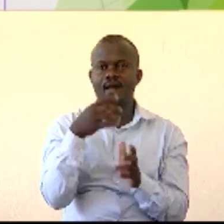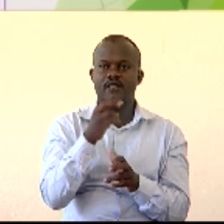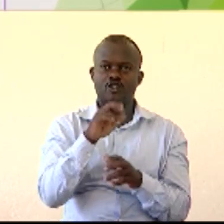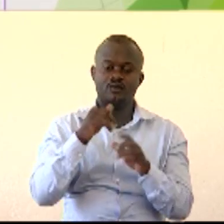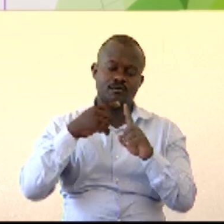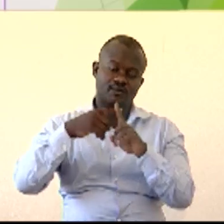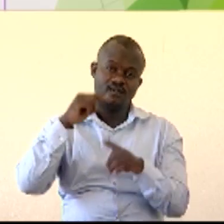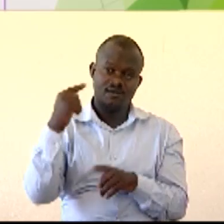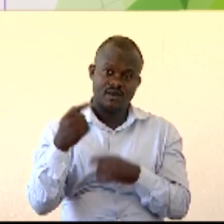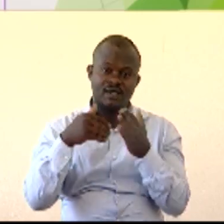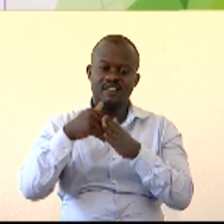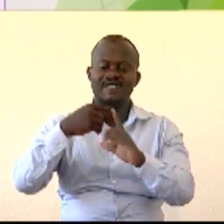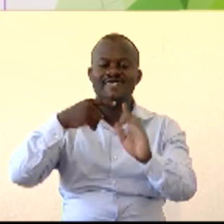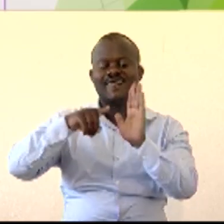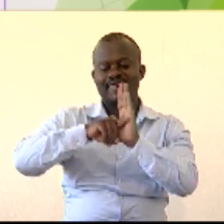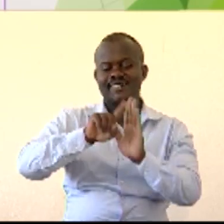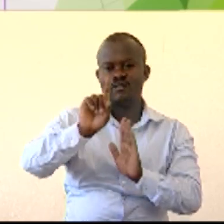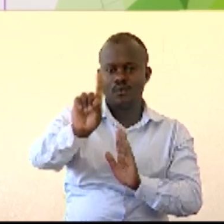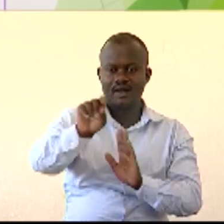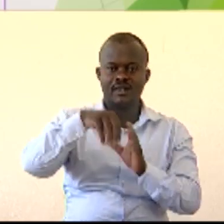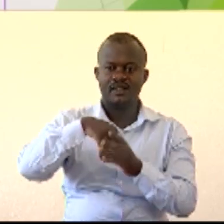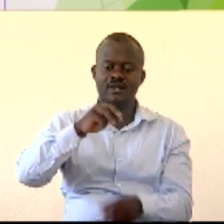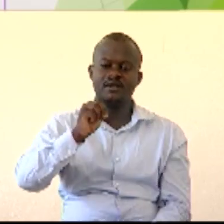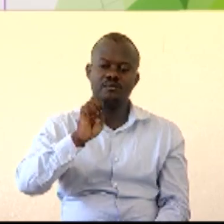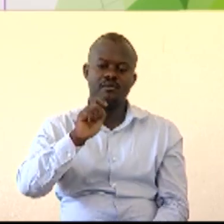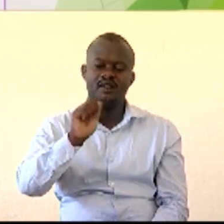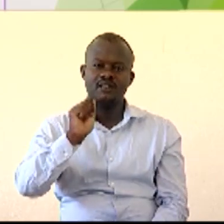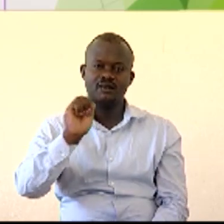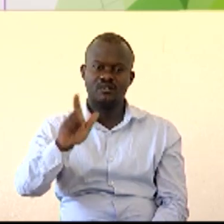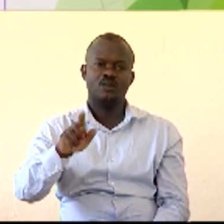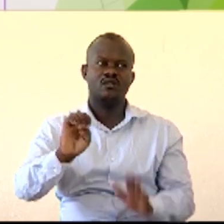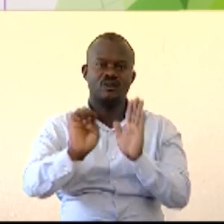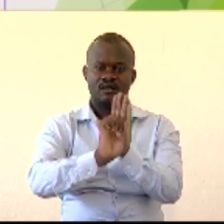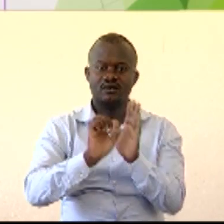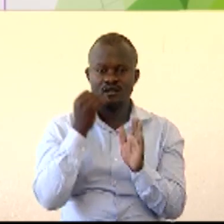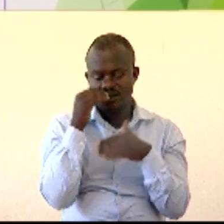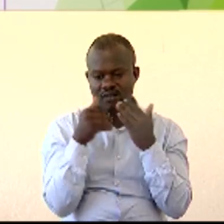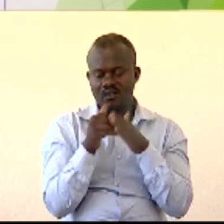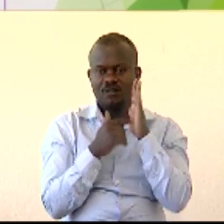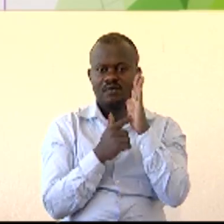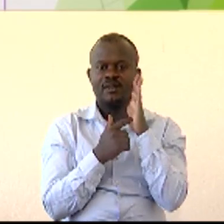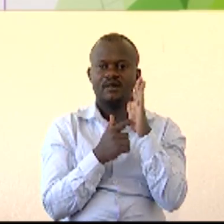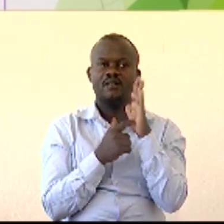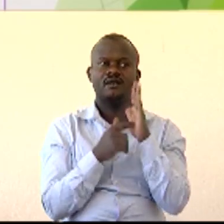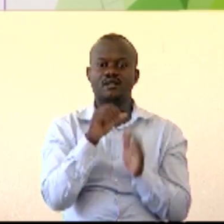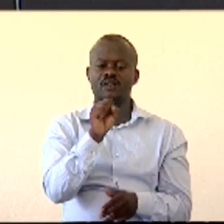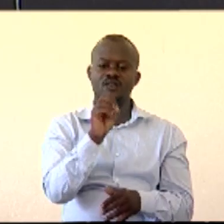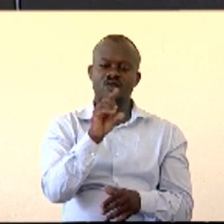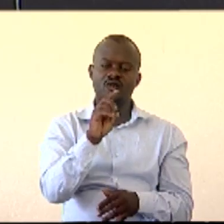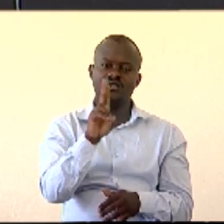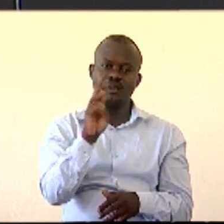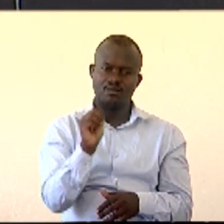It is negative 1 in metal hydrides. For example, if you mention sodium